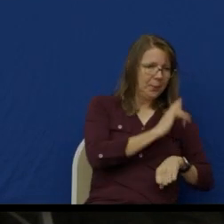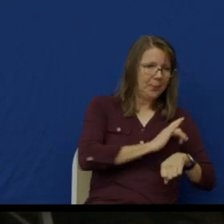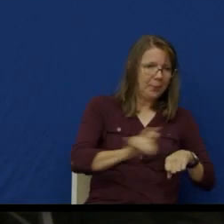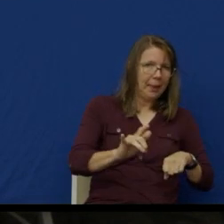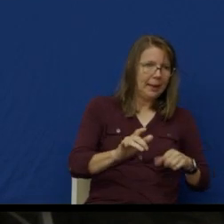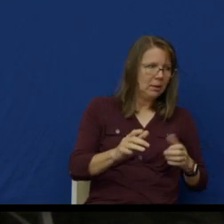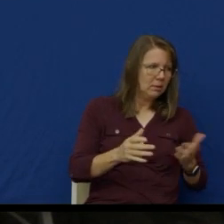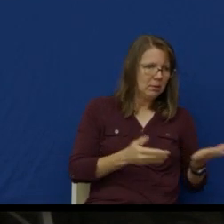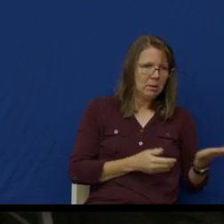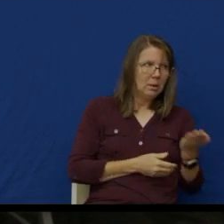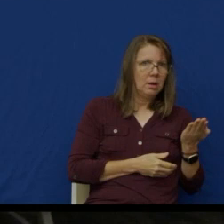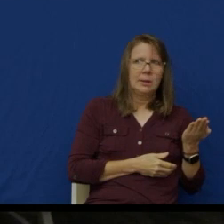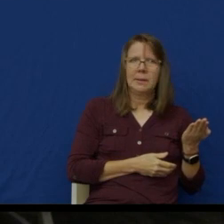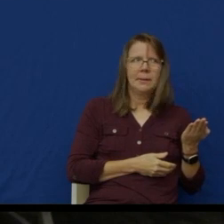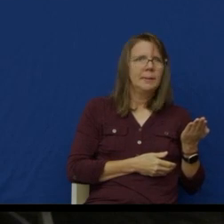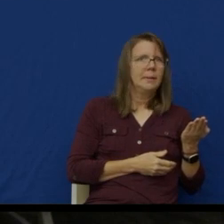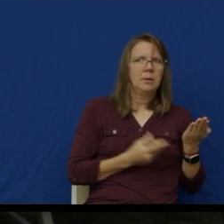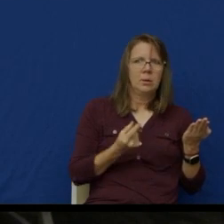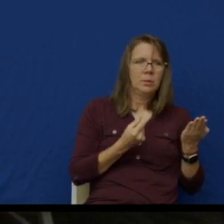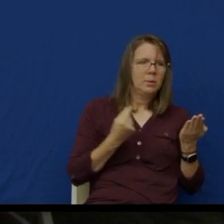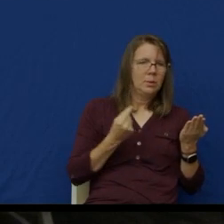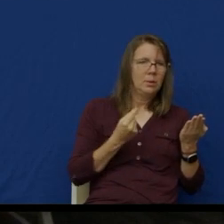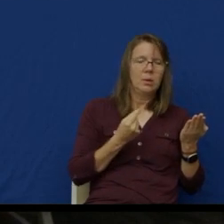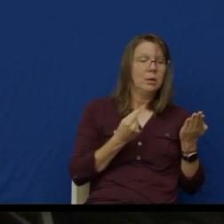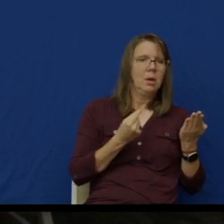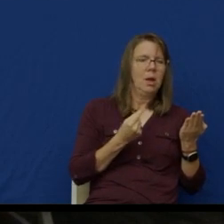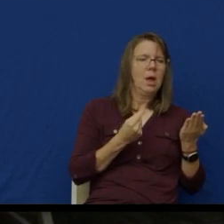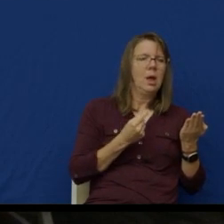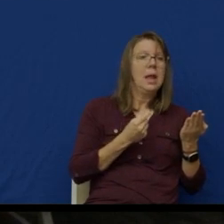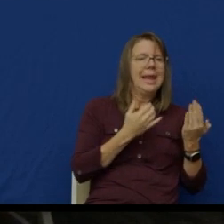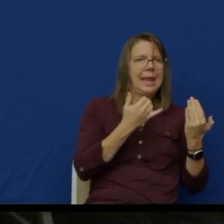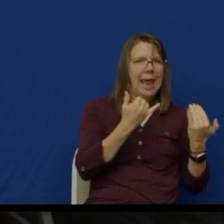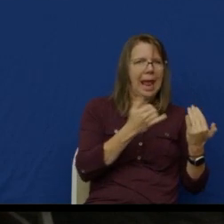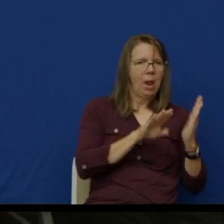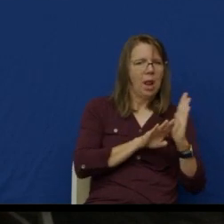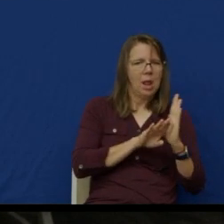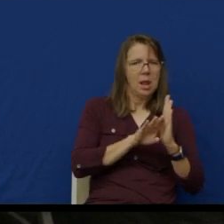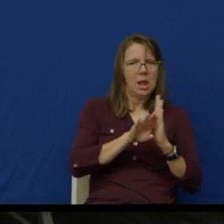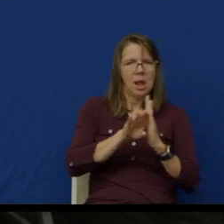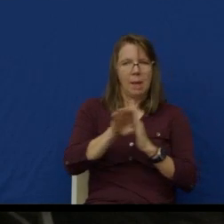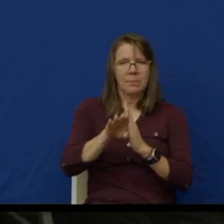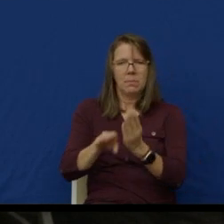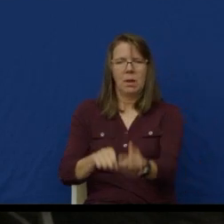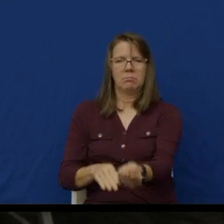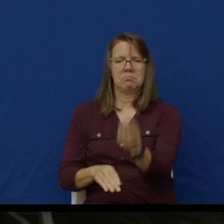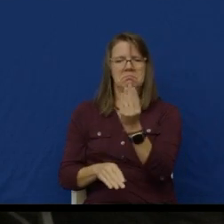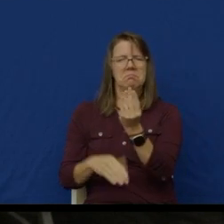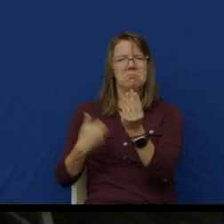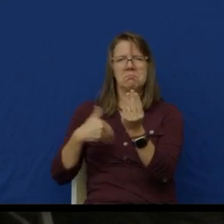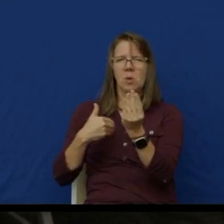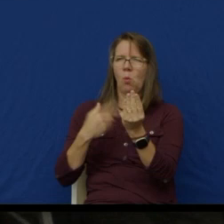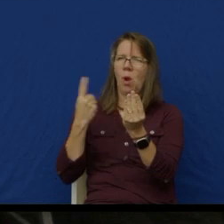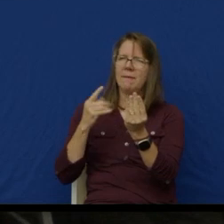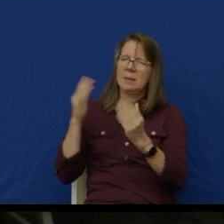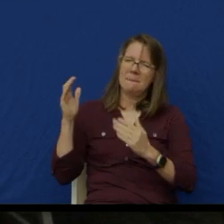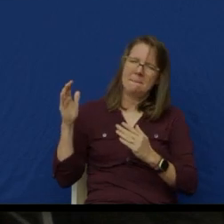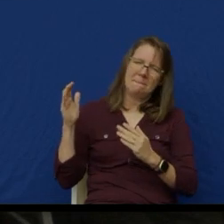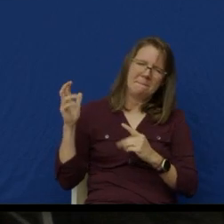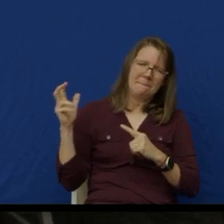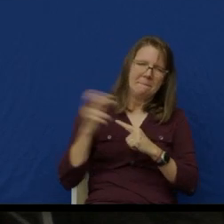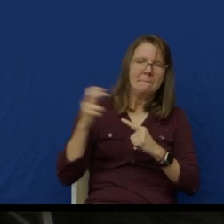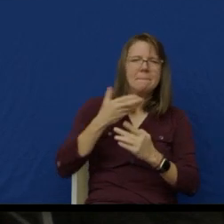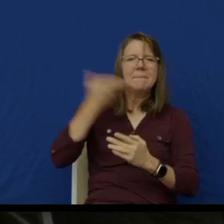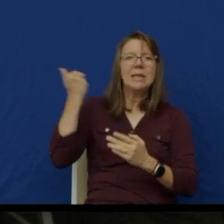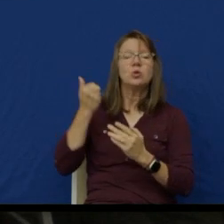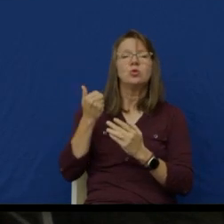work, and it's one of the best strategic roadmaps, you know, that I've seen. So I just want to say that. I'll respond